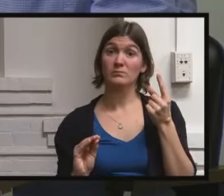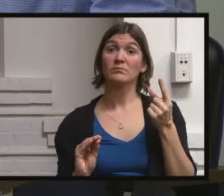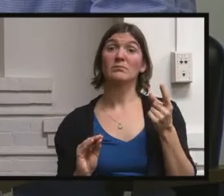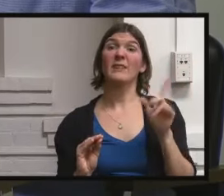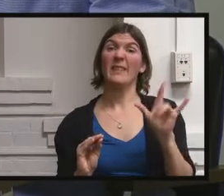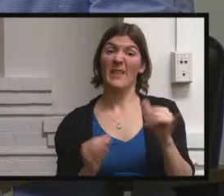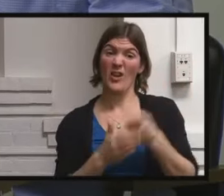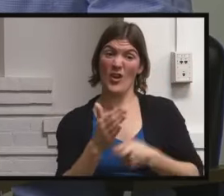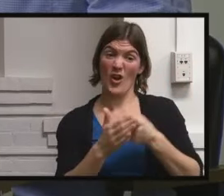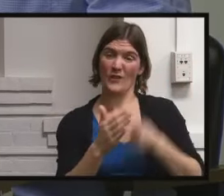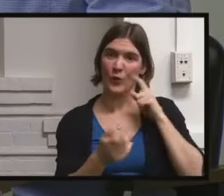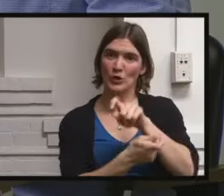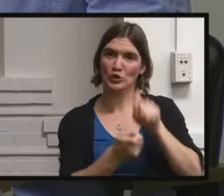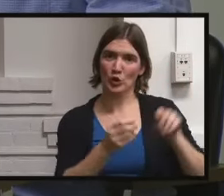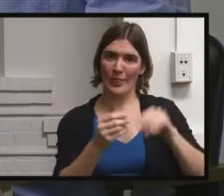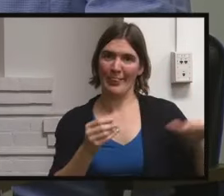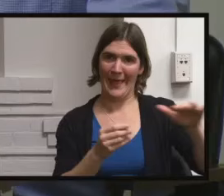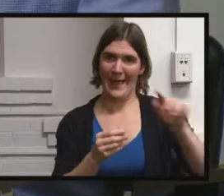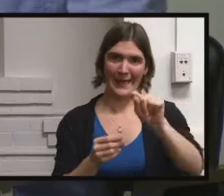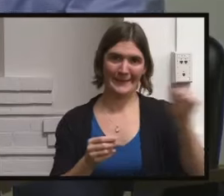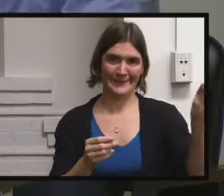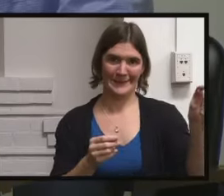carrying costs of certain parcels of land.